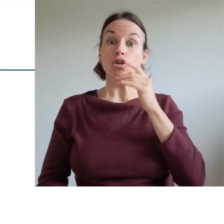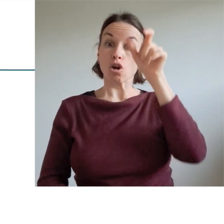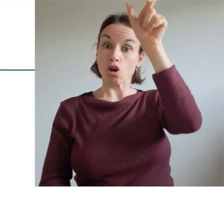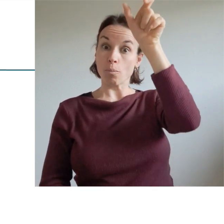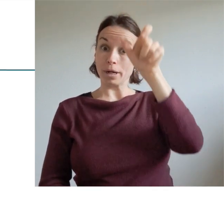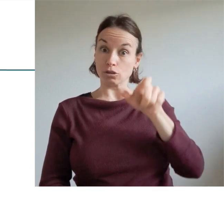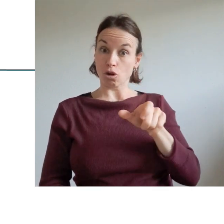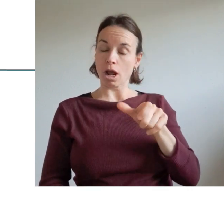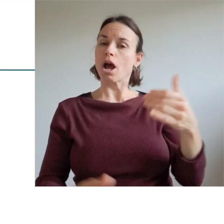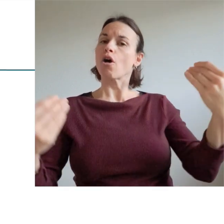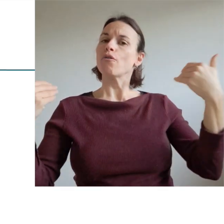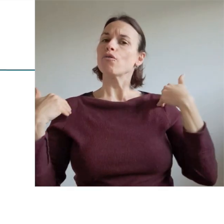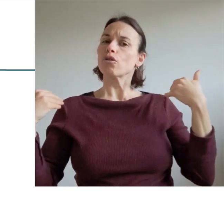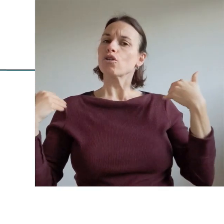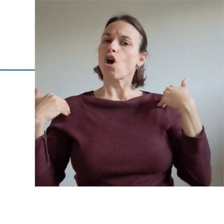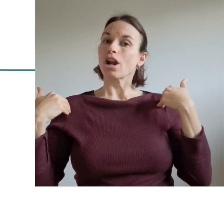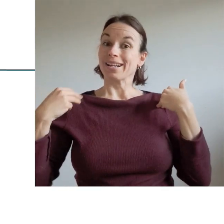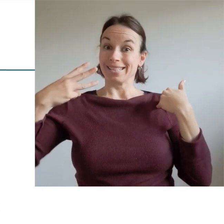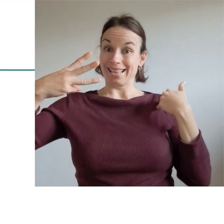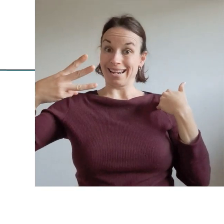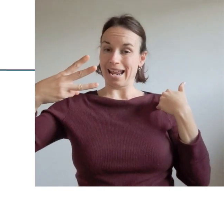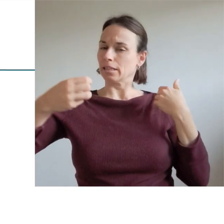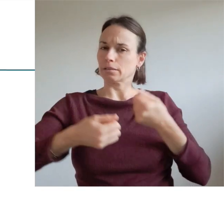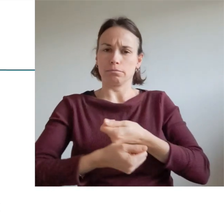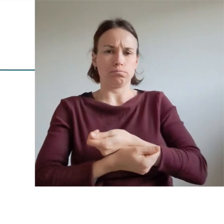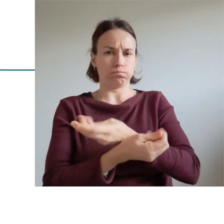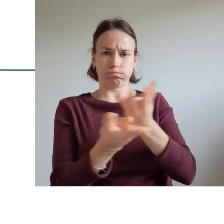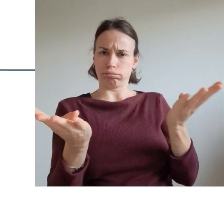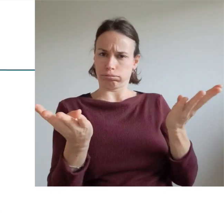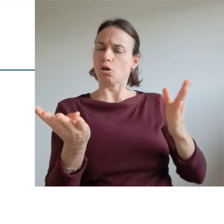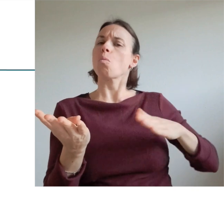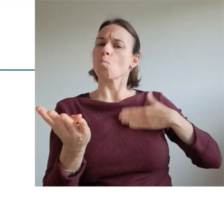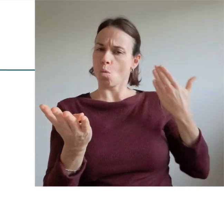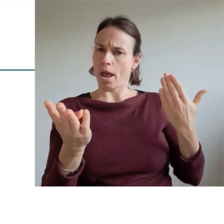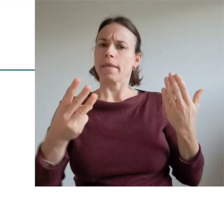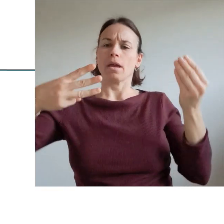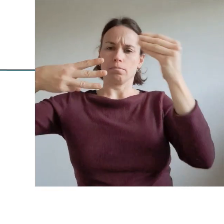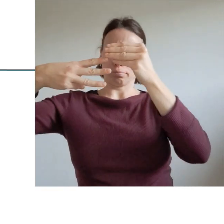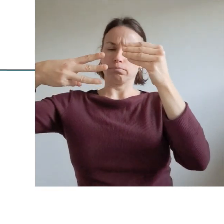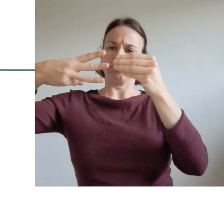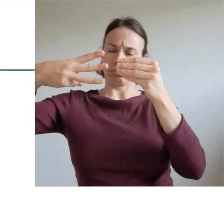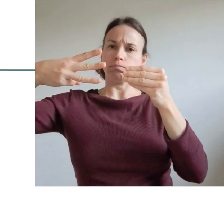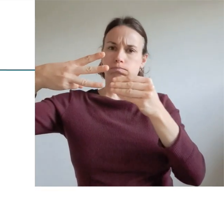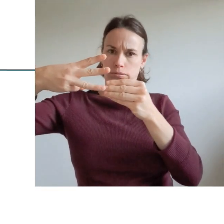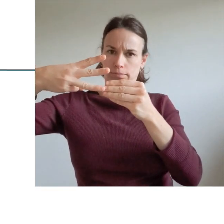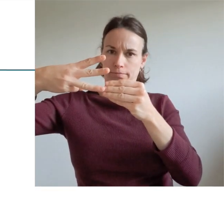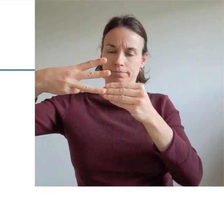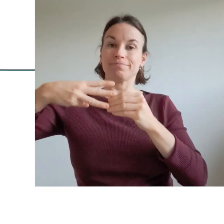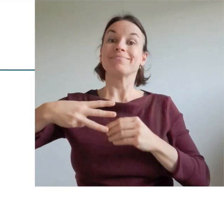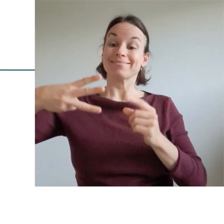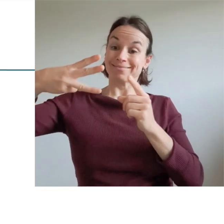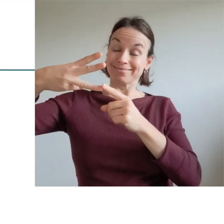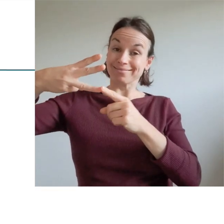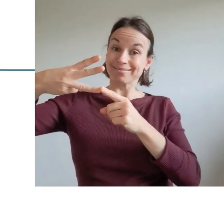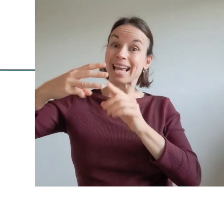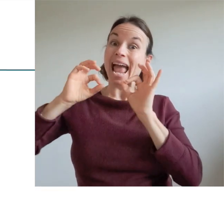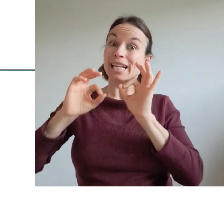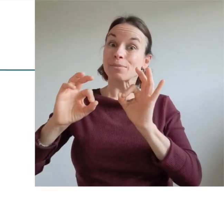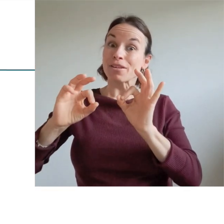the sign person is multifunctional, so it occurs across all three